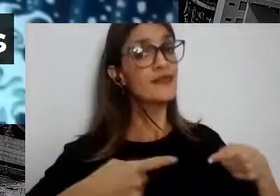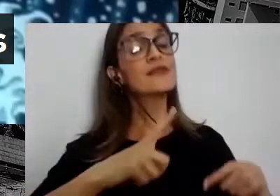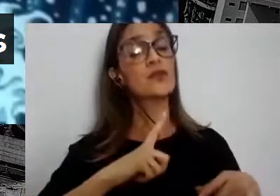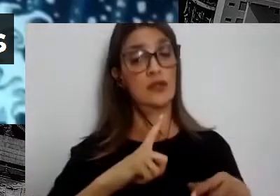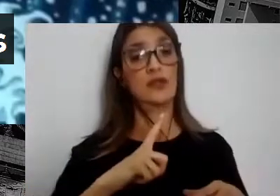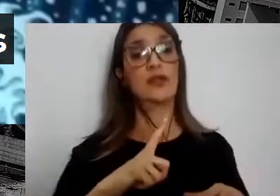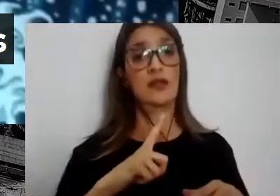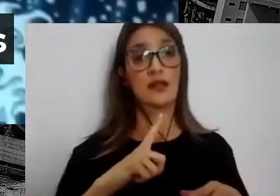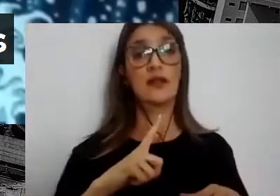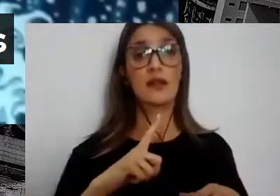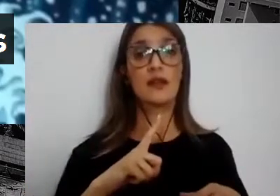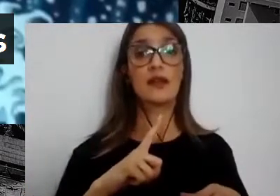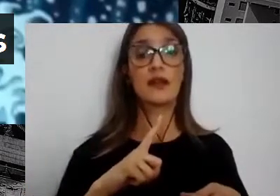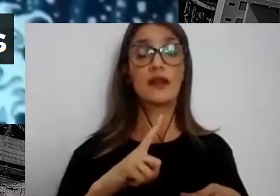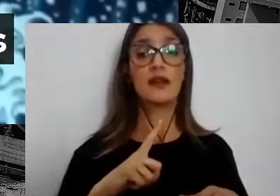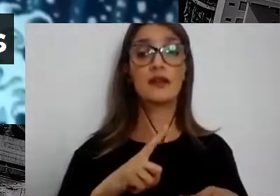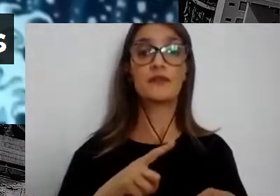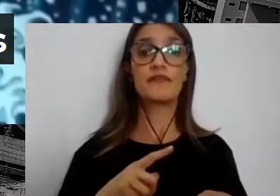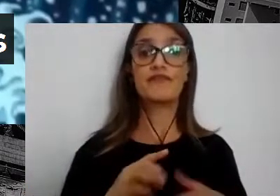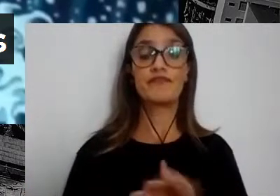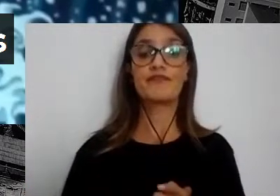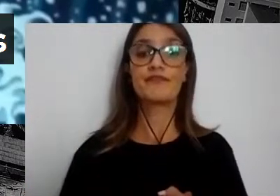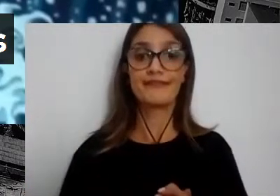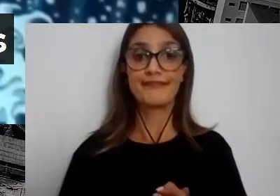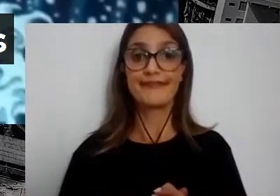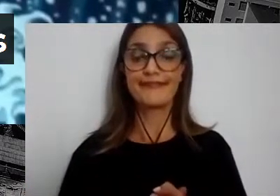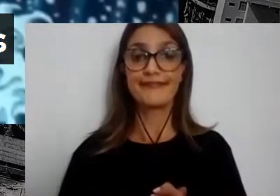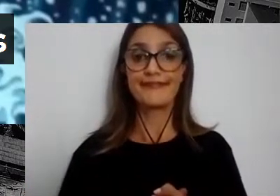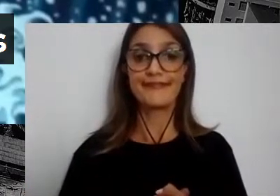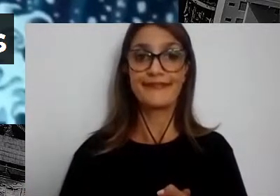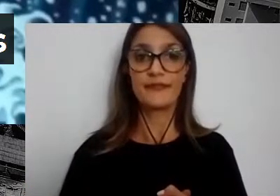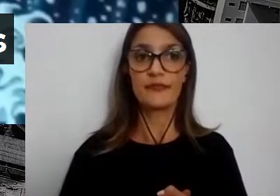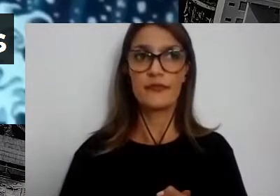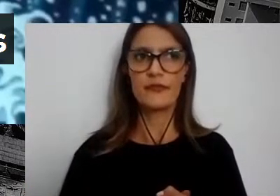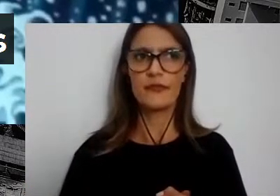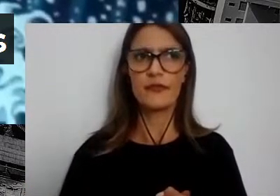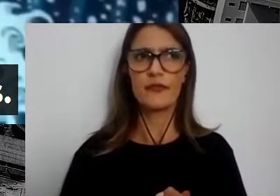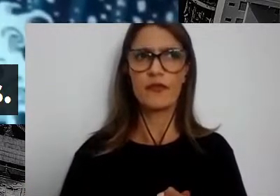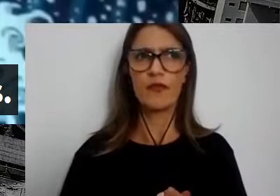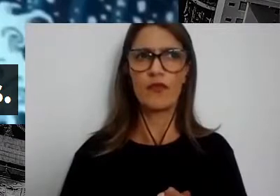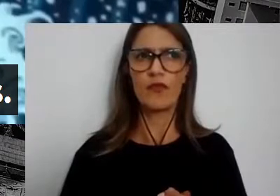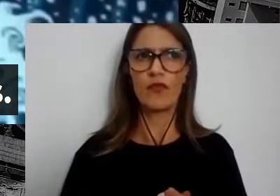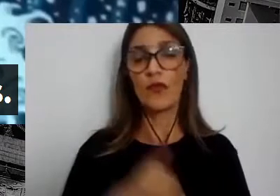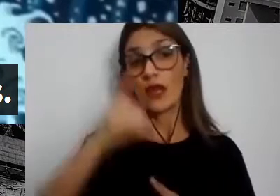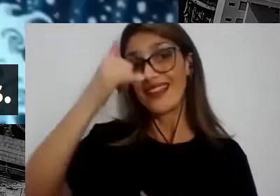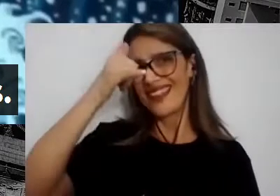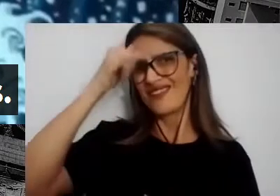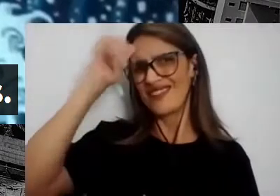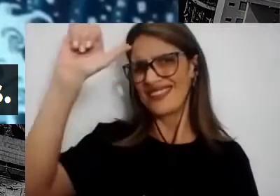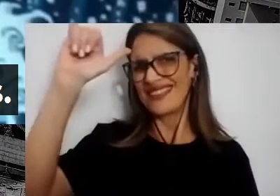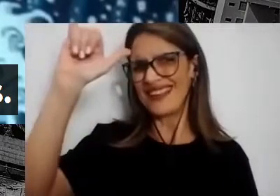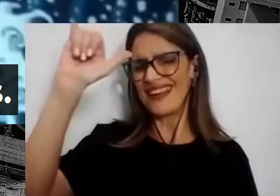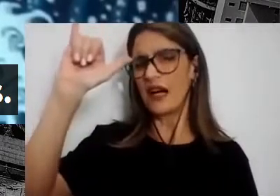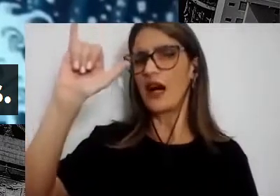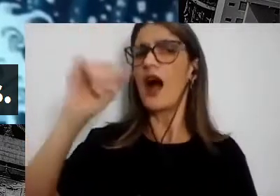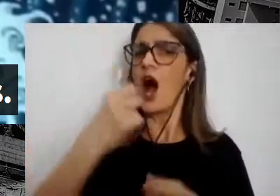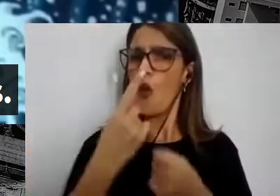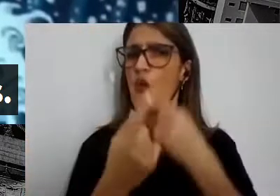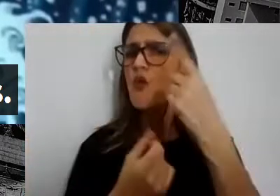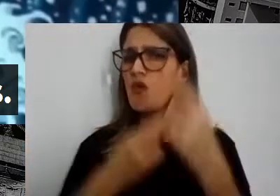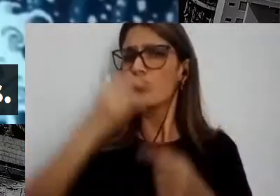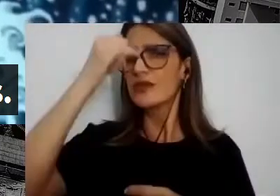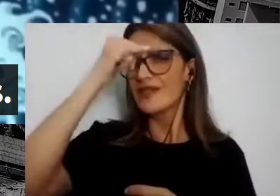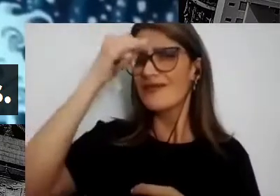to implement nature-based solution investments at scale. They are technical challenges,